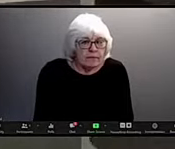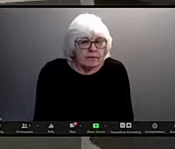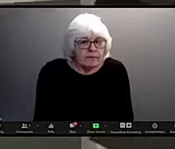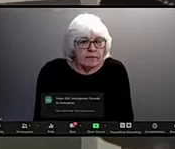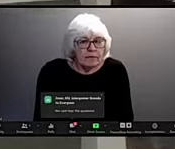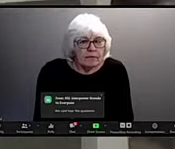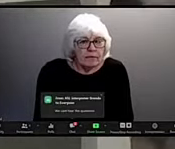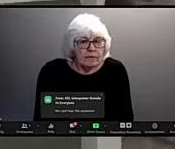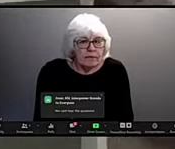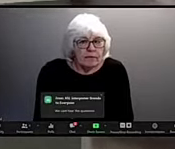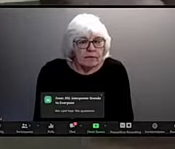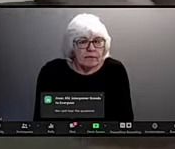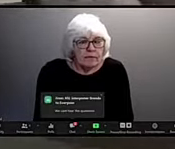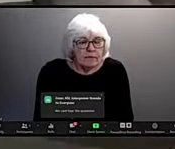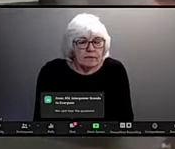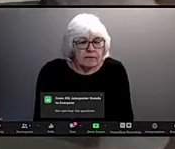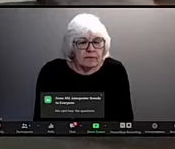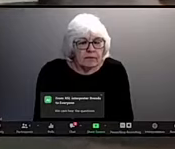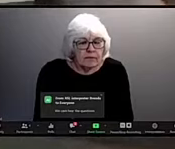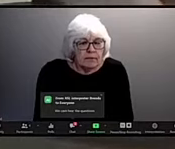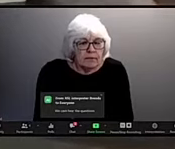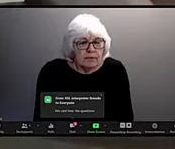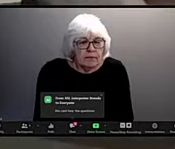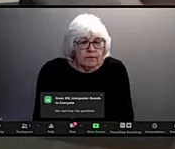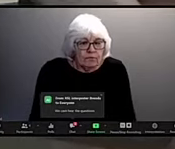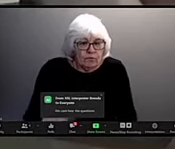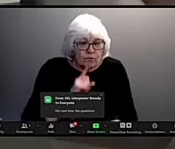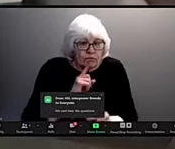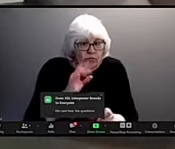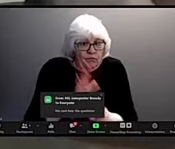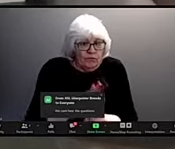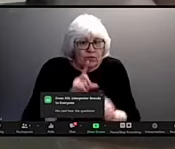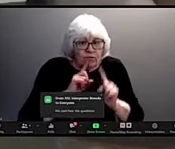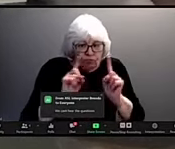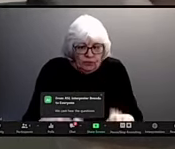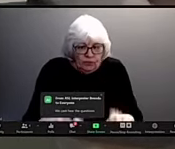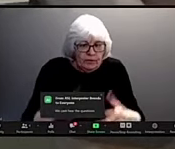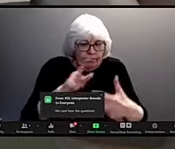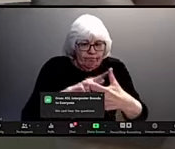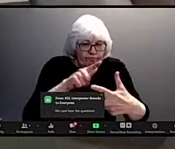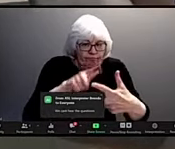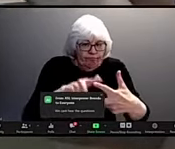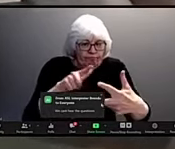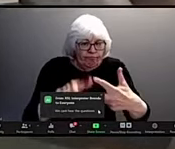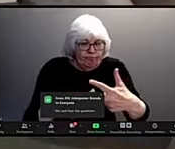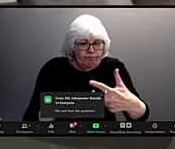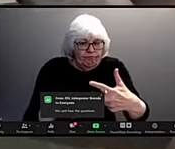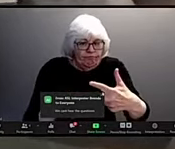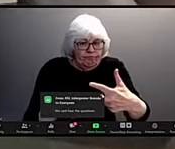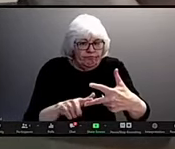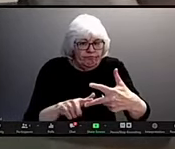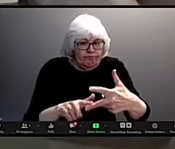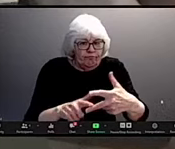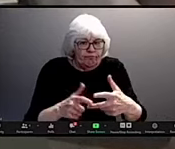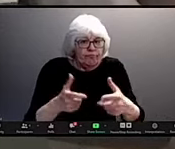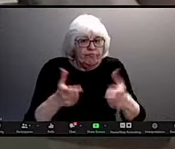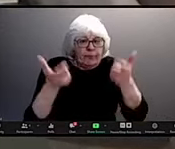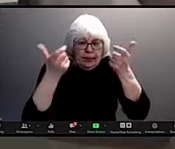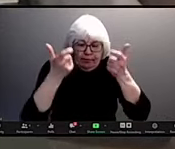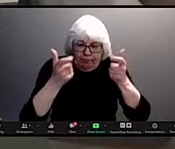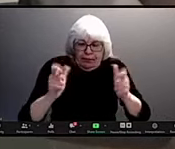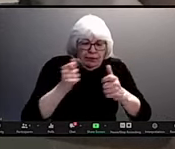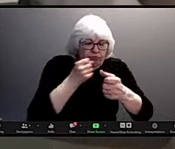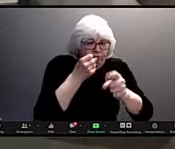Thank you, Mr. Mayor. So just to confirm, so we have three areas of significant impact, which the map has been